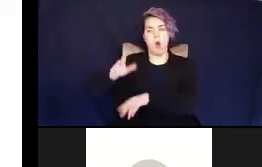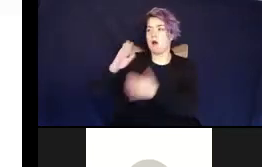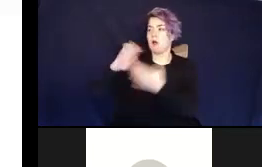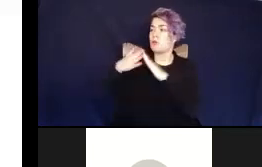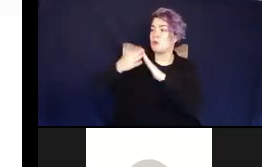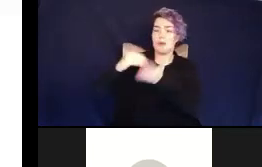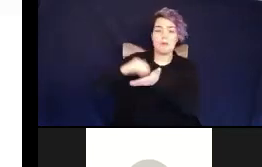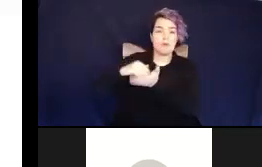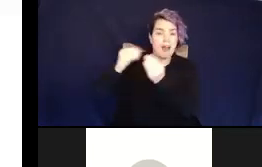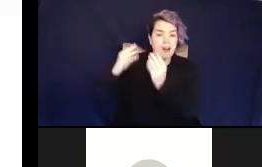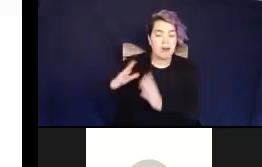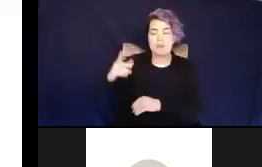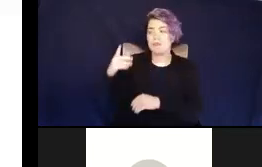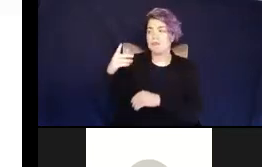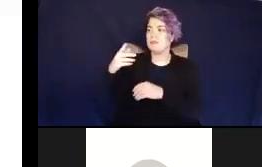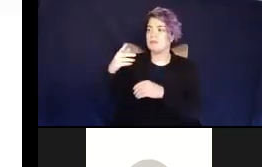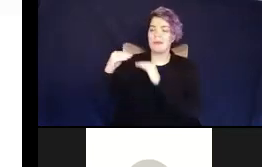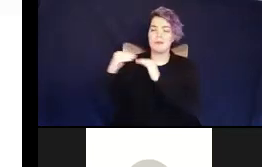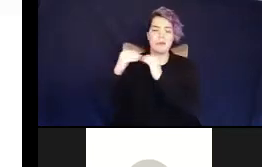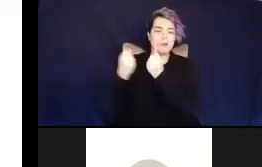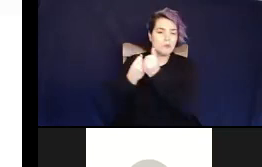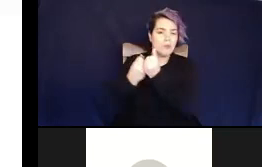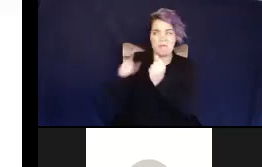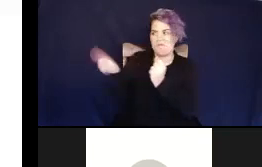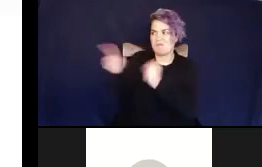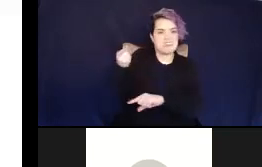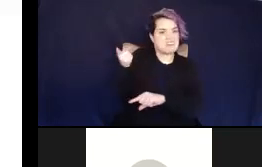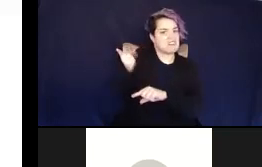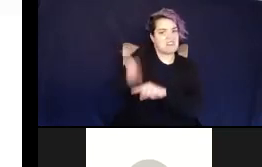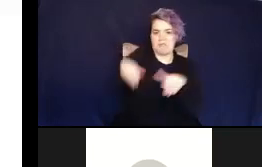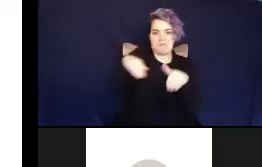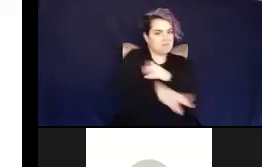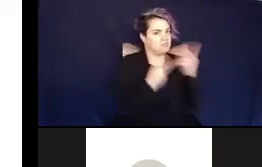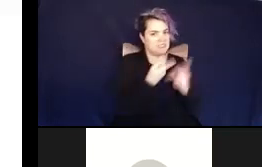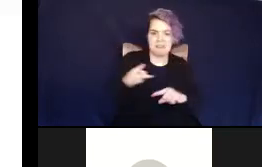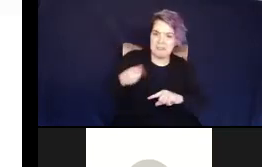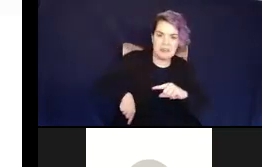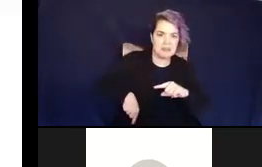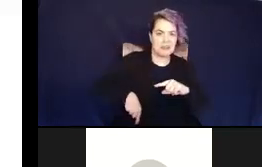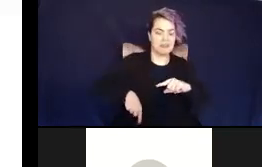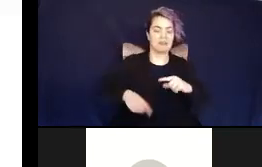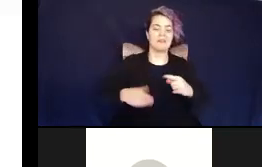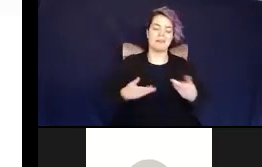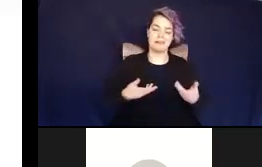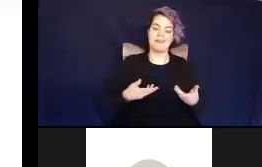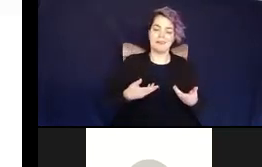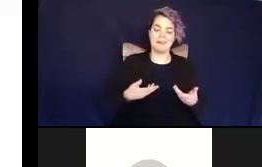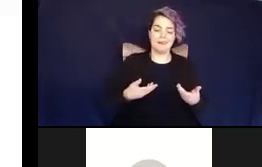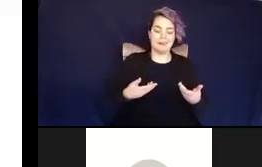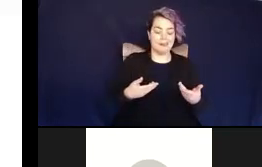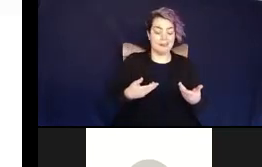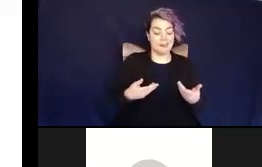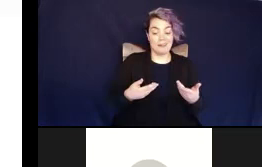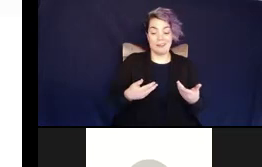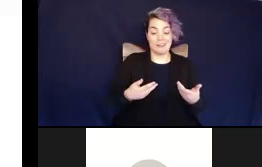visit, peer support people can't visit. And I think that CMS is, certainly many of